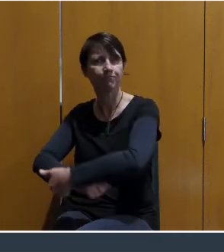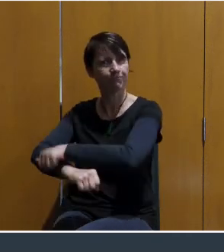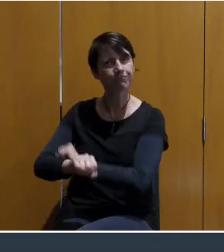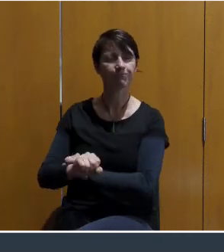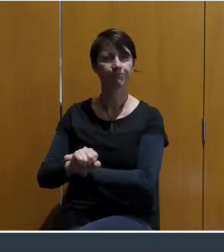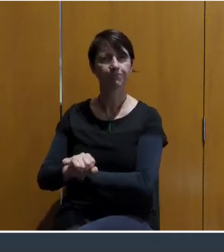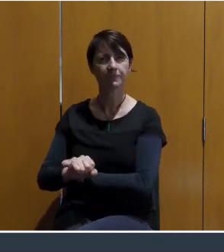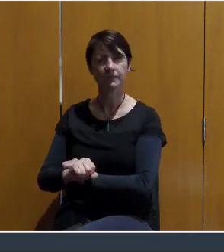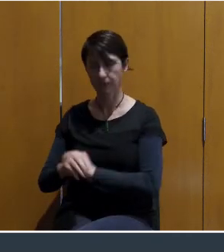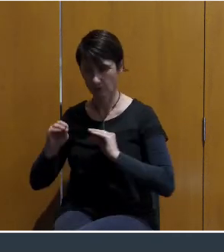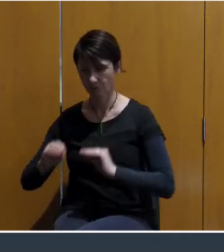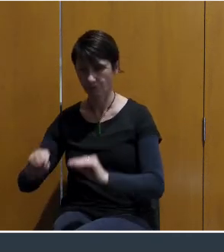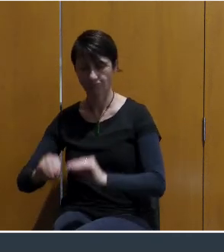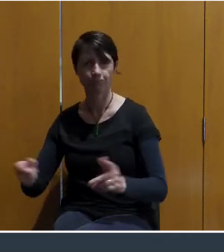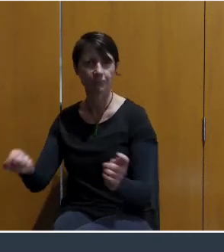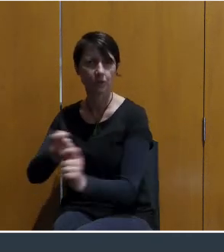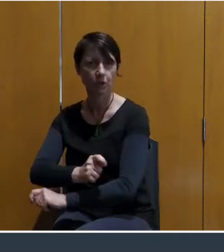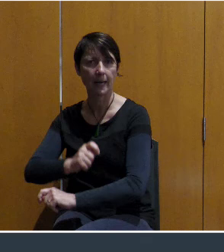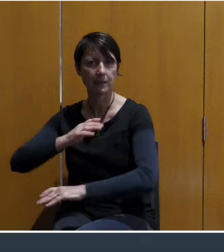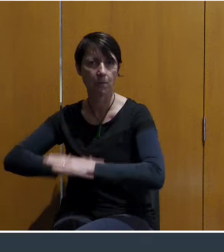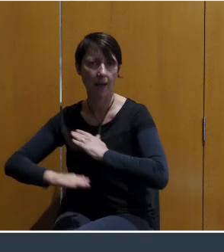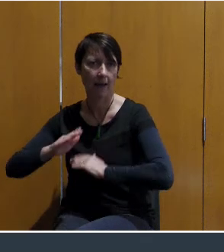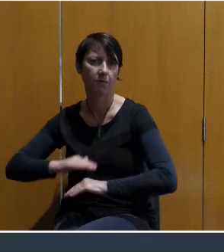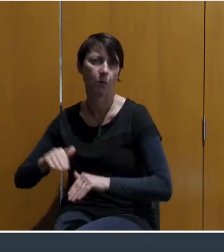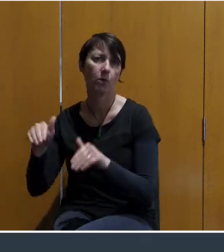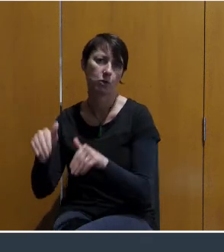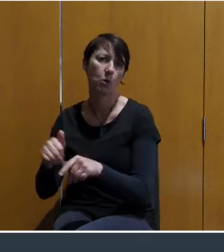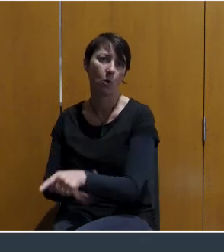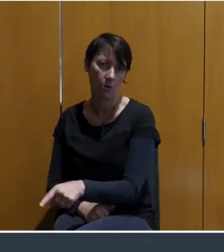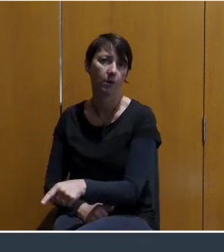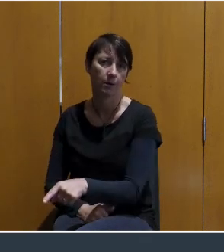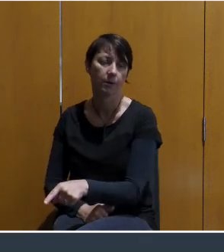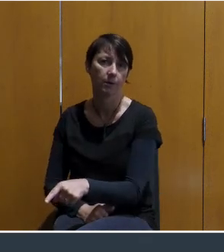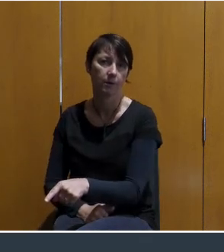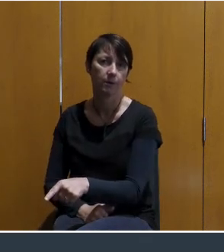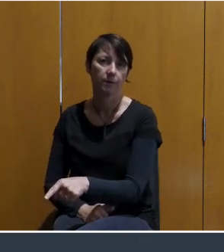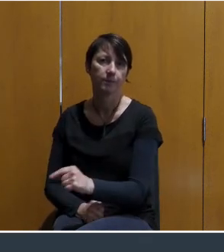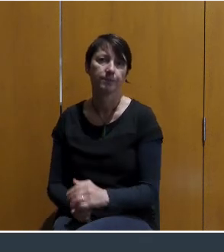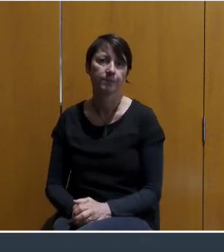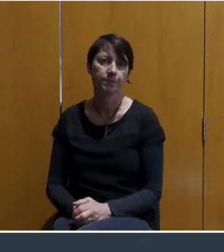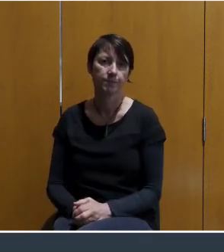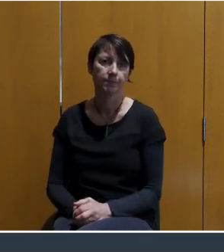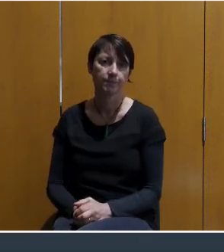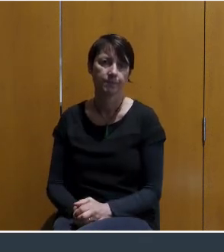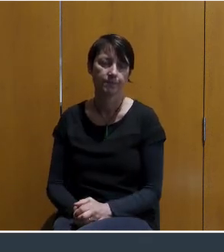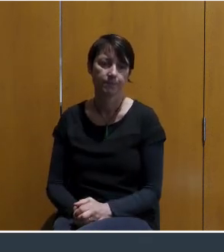behaviour. So that will benefit not only behaviour in terms of that individual dog, but also future dogs.